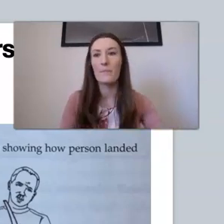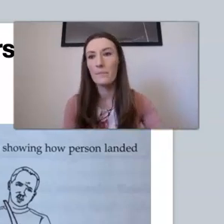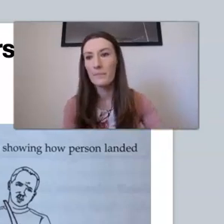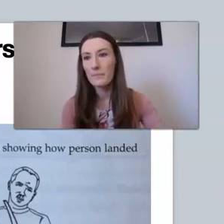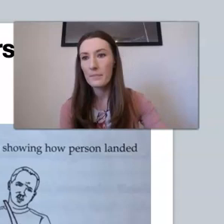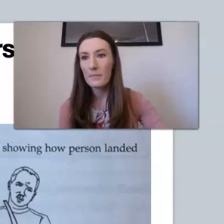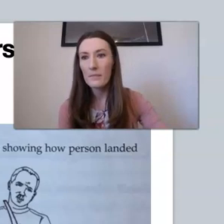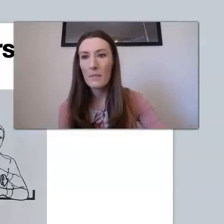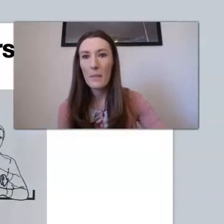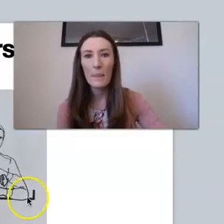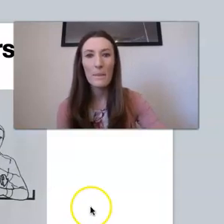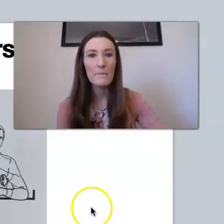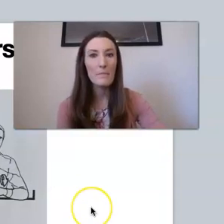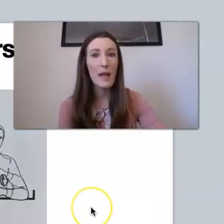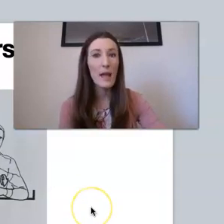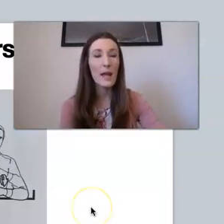fell.